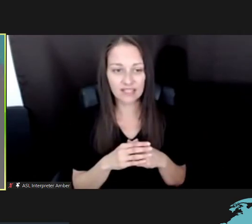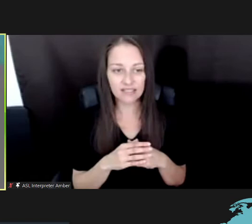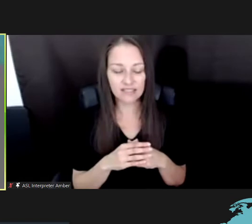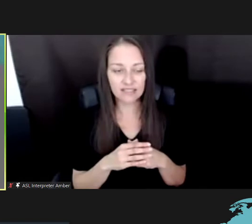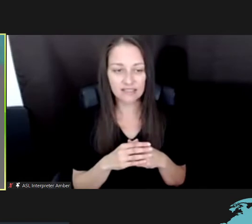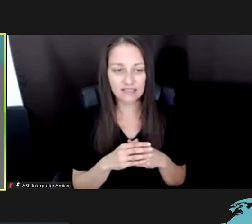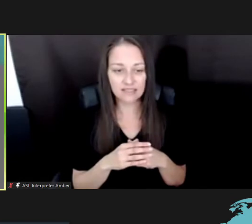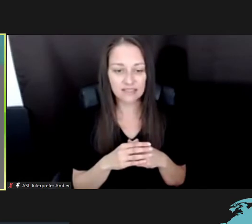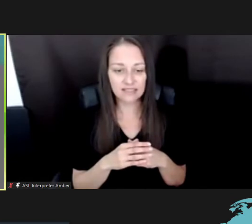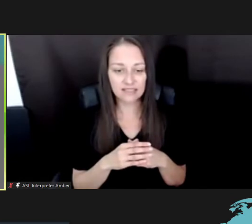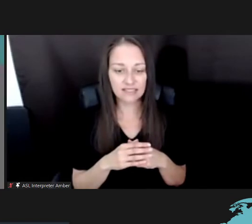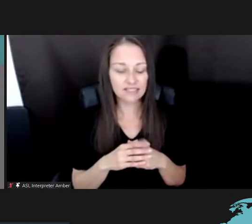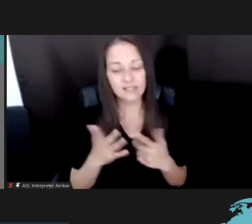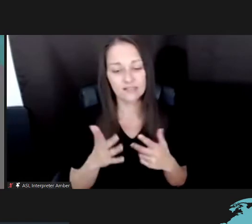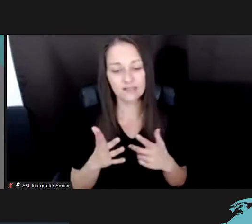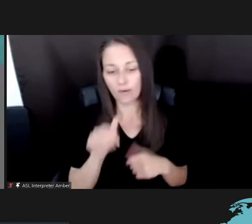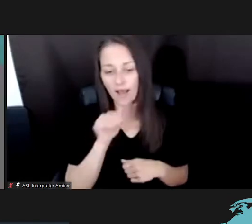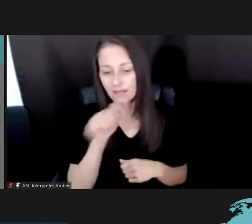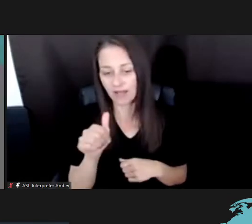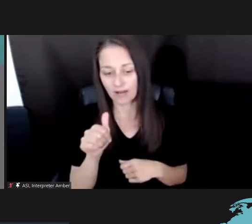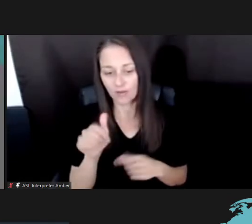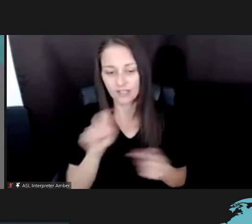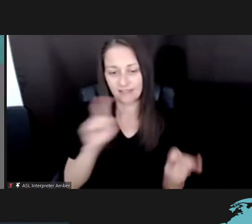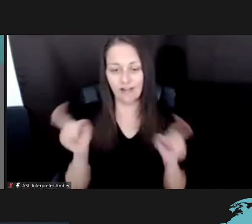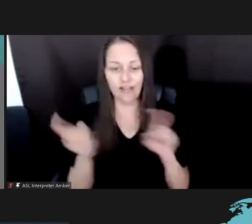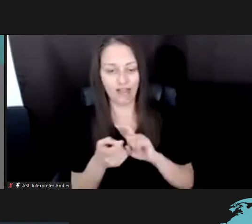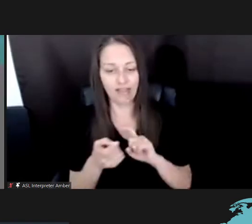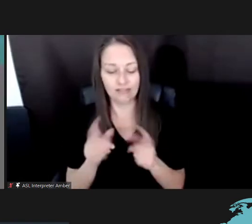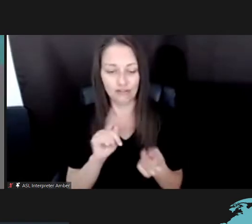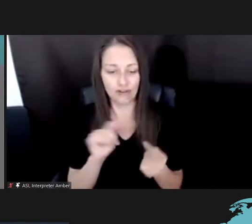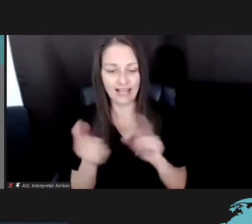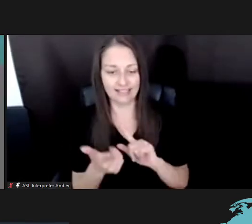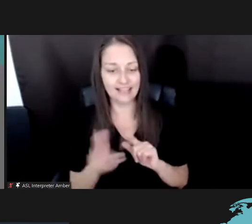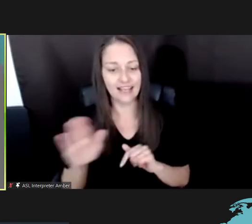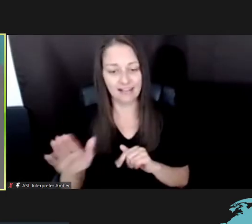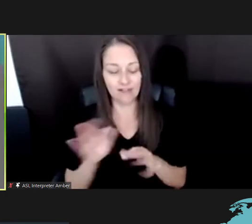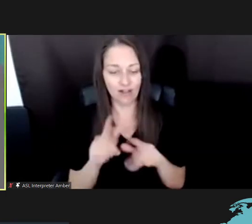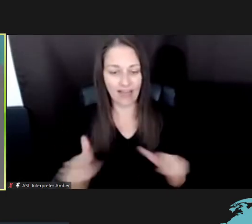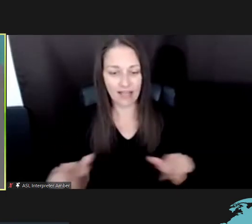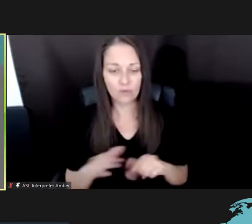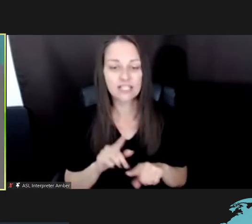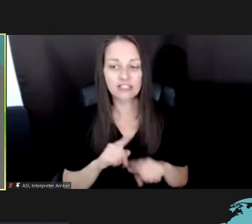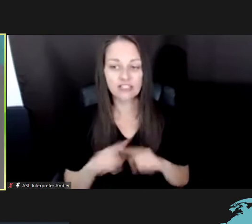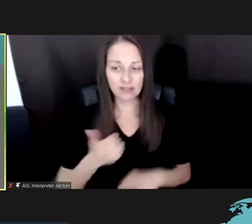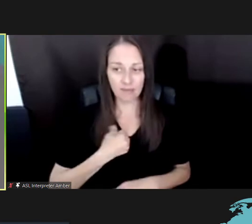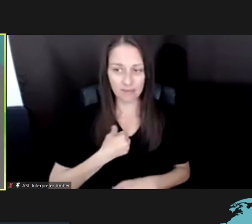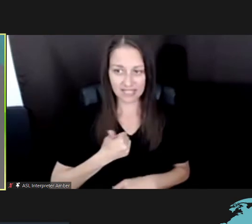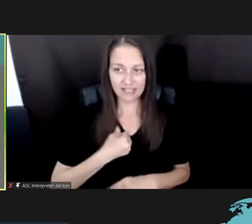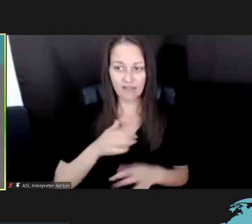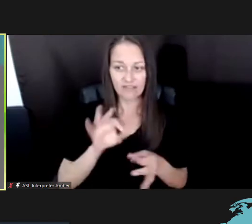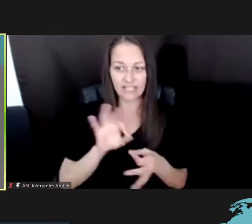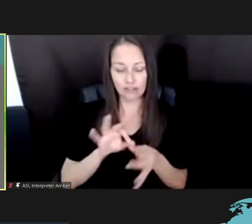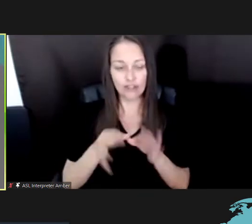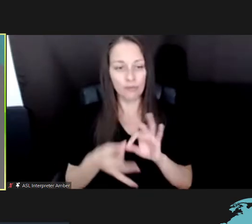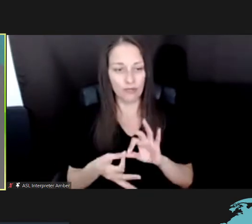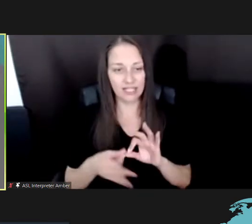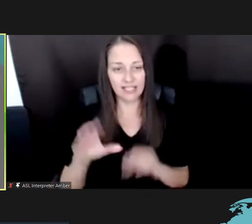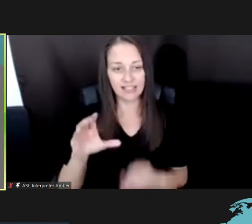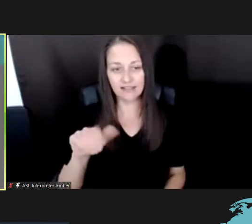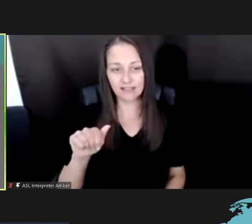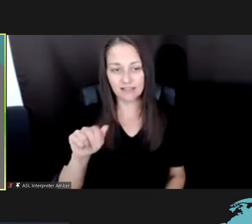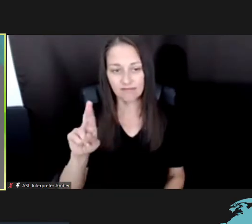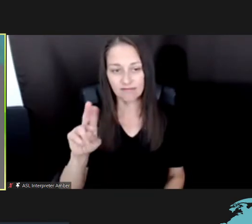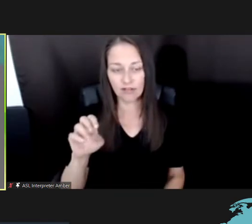that Carmen said, I have interpreted Carmen's words so